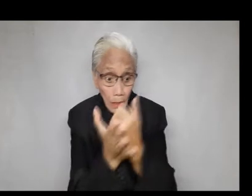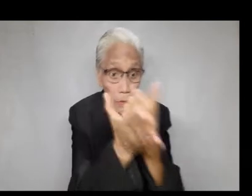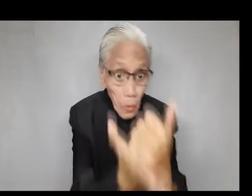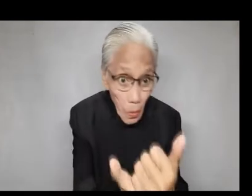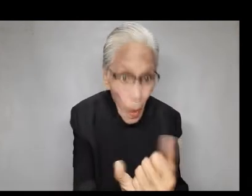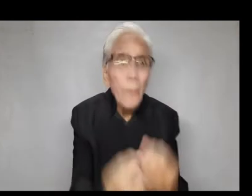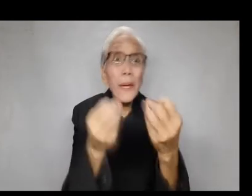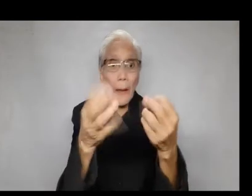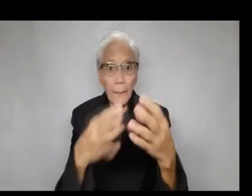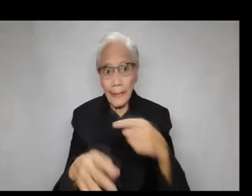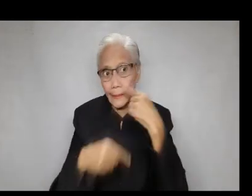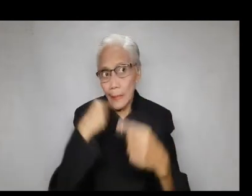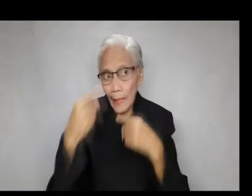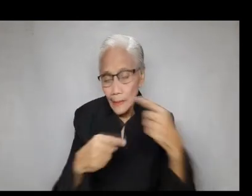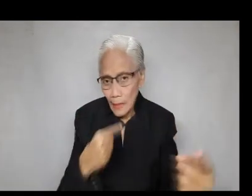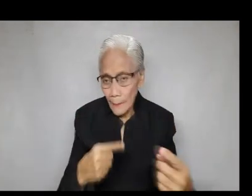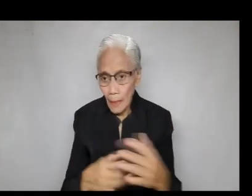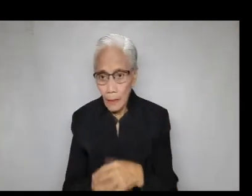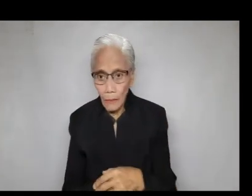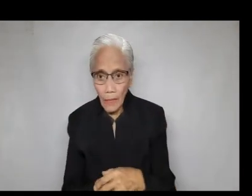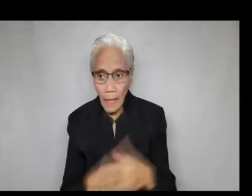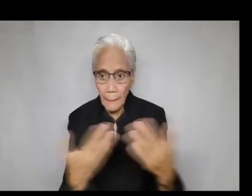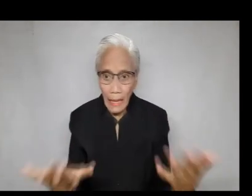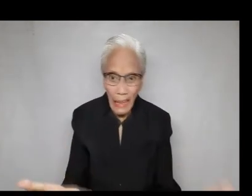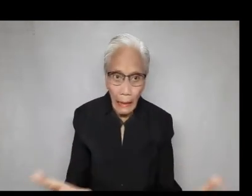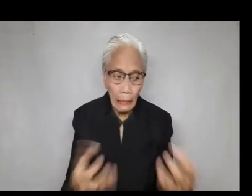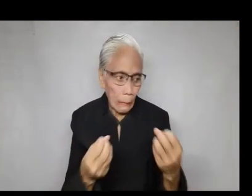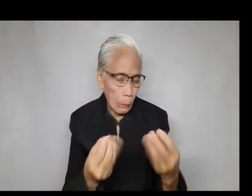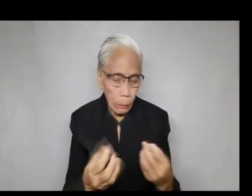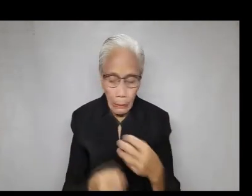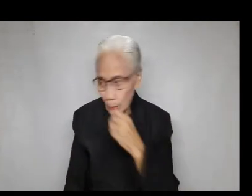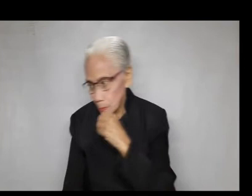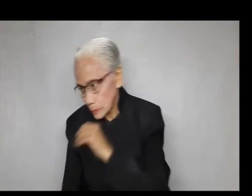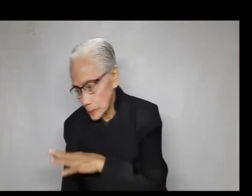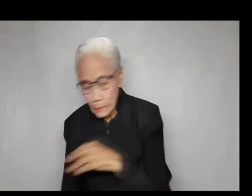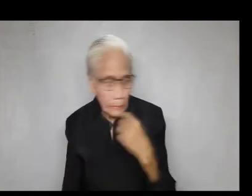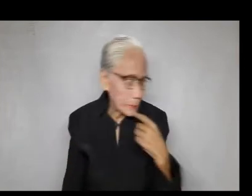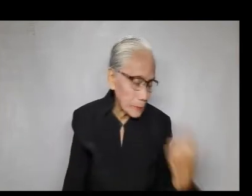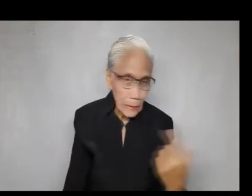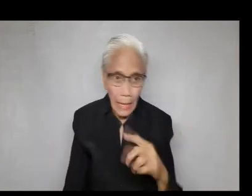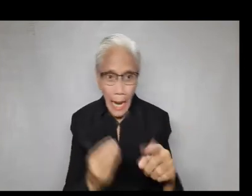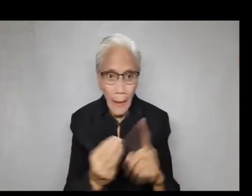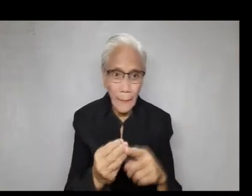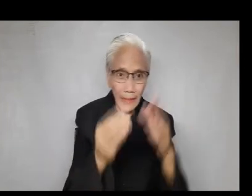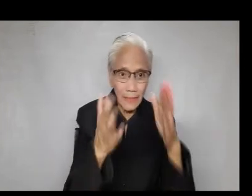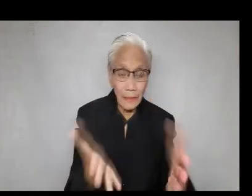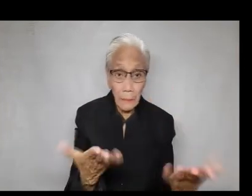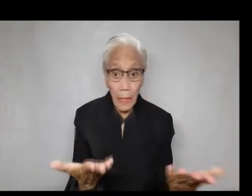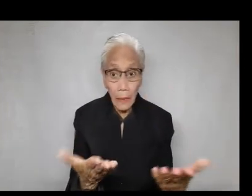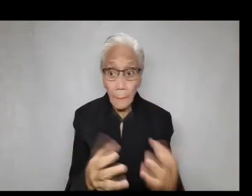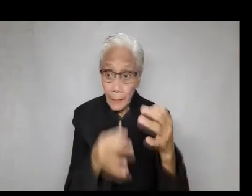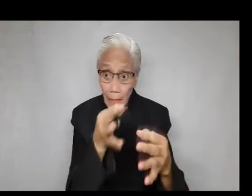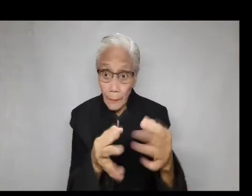provider. At syempre, sa maliit na tulong, ang dami pang comments. You give little help accompanied